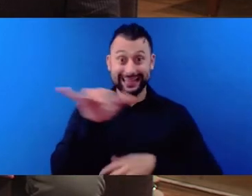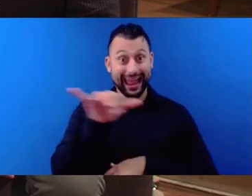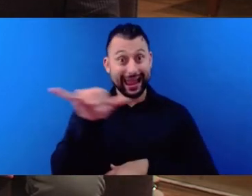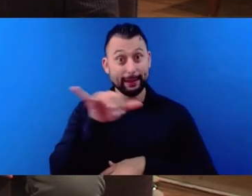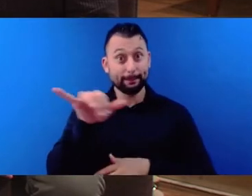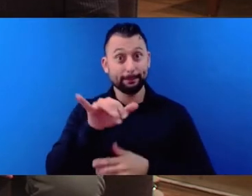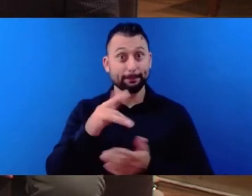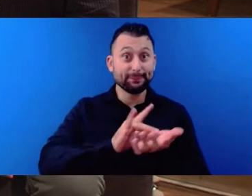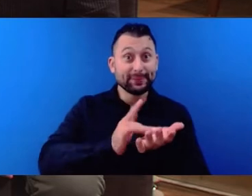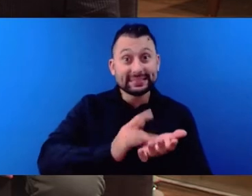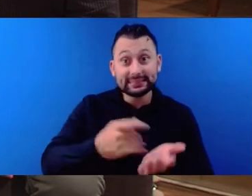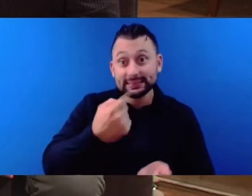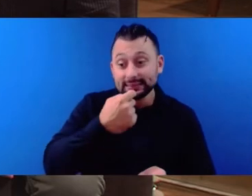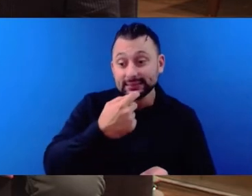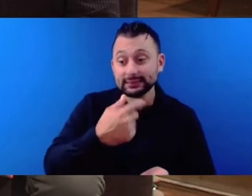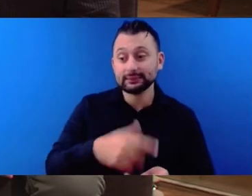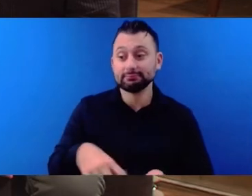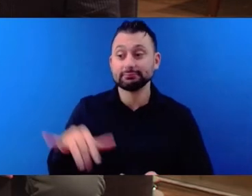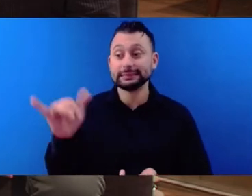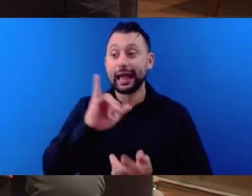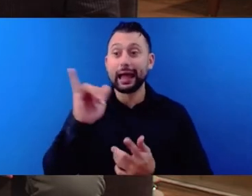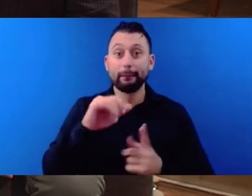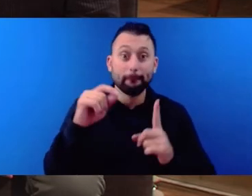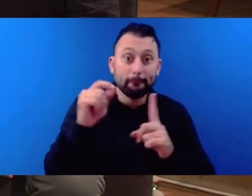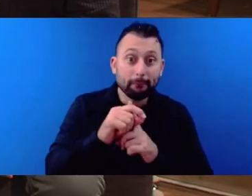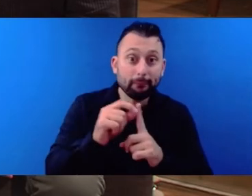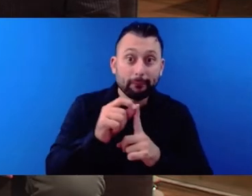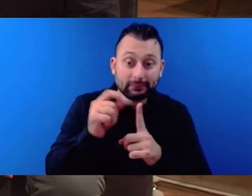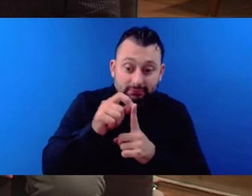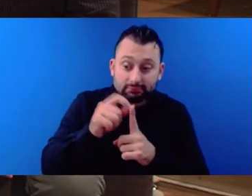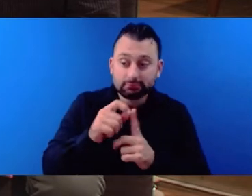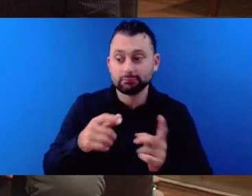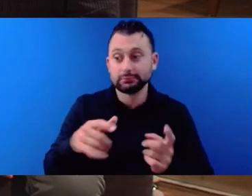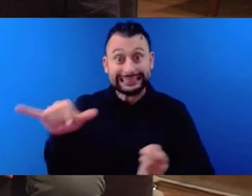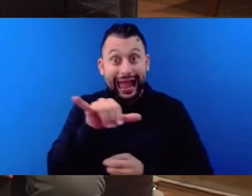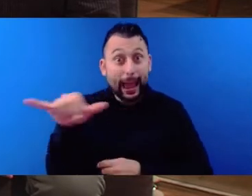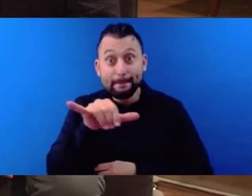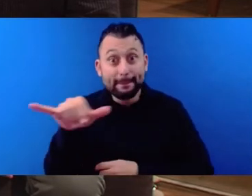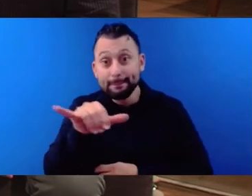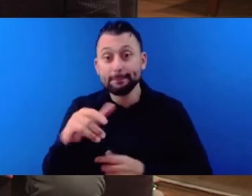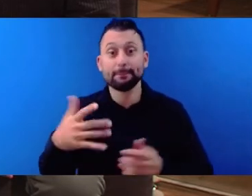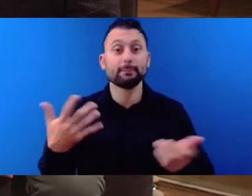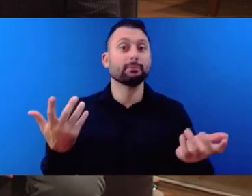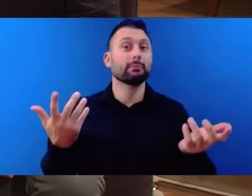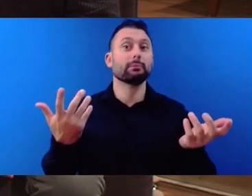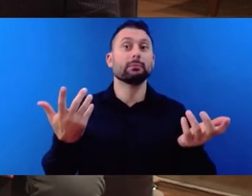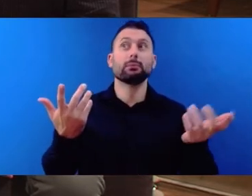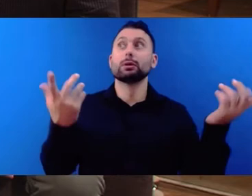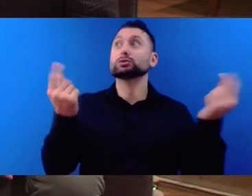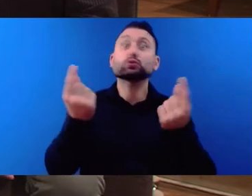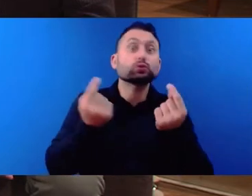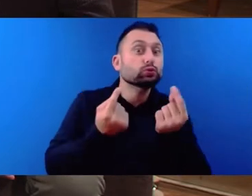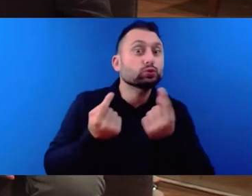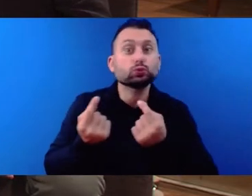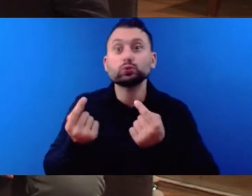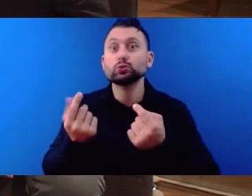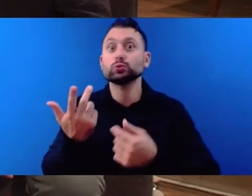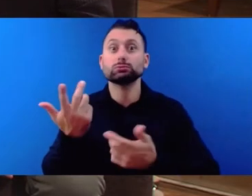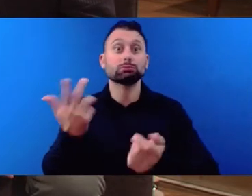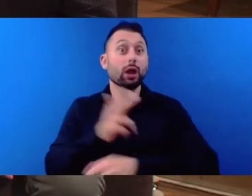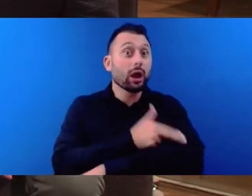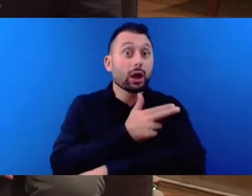far as care and medicine. Does type 1 and type 2 require the